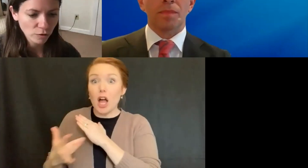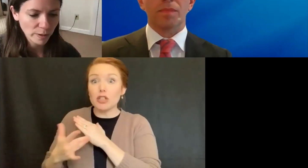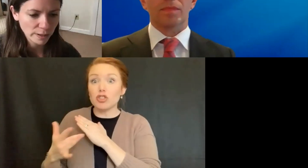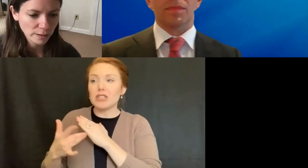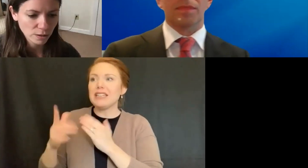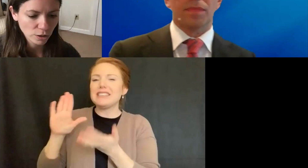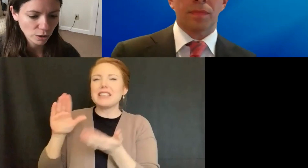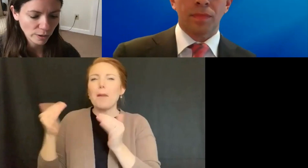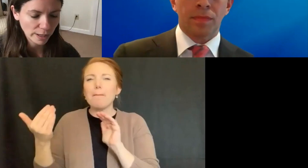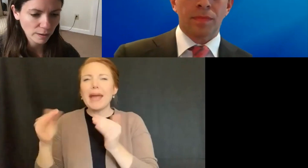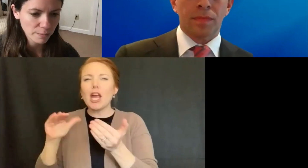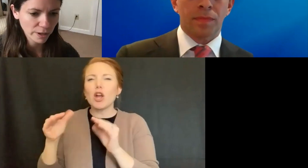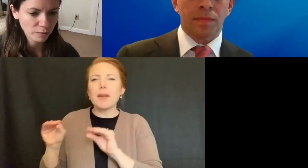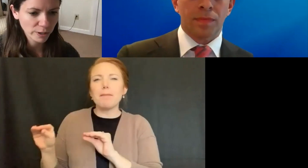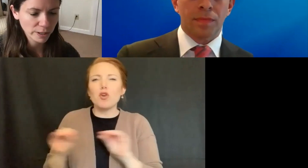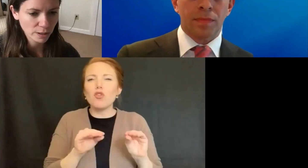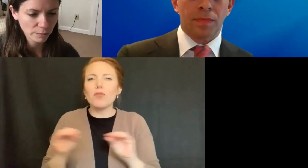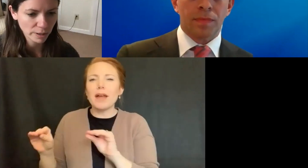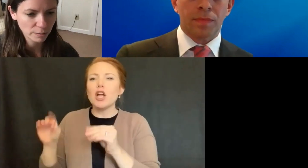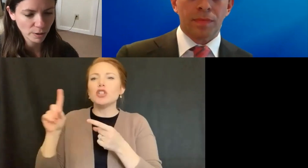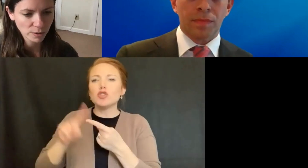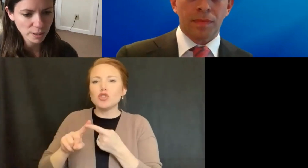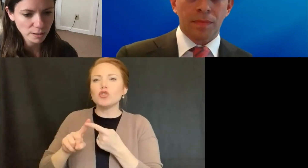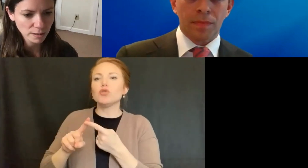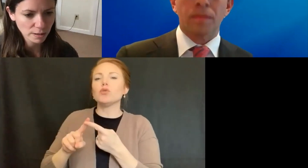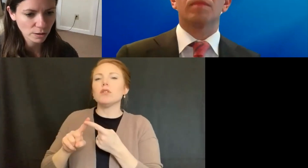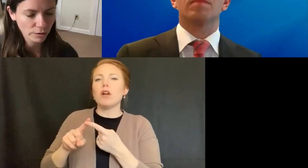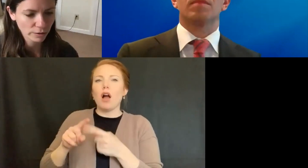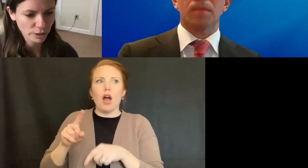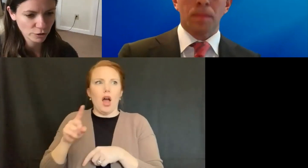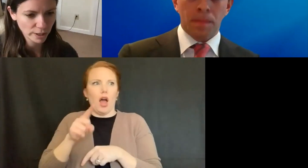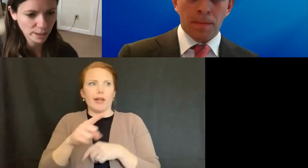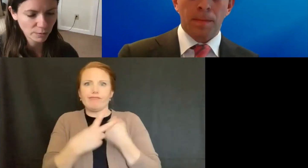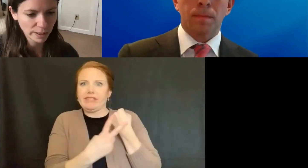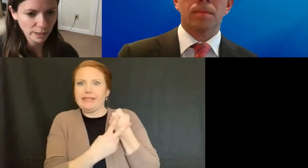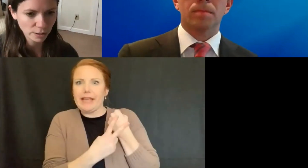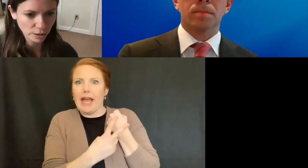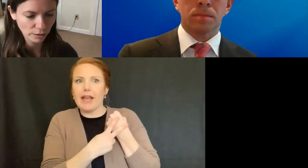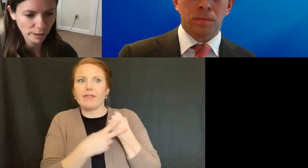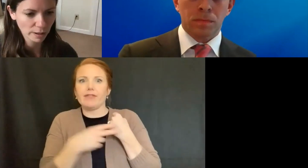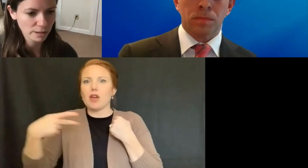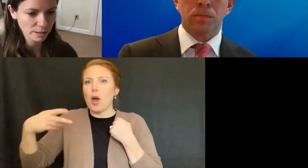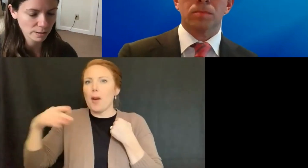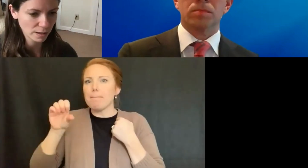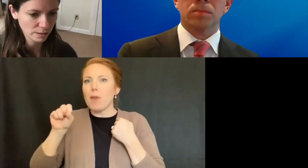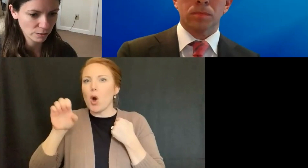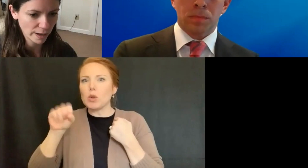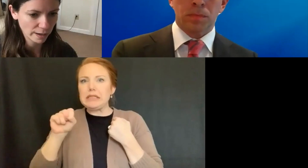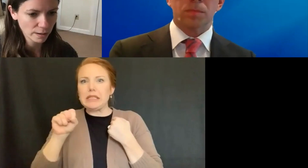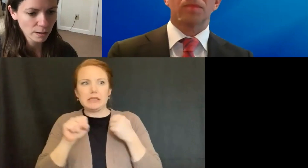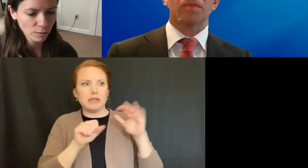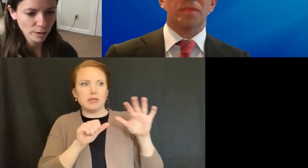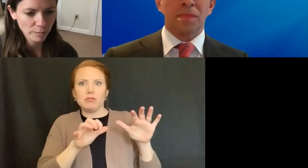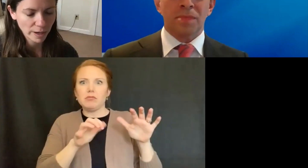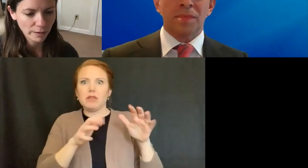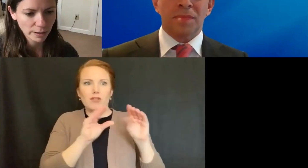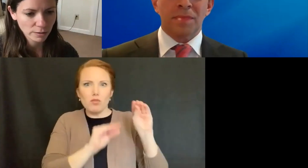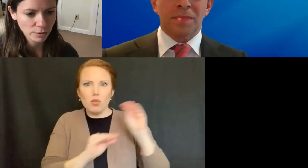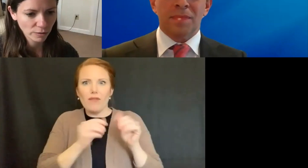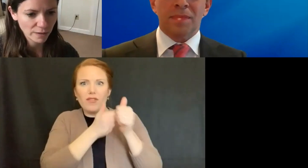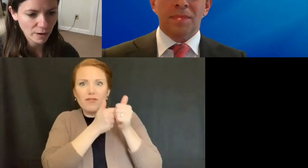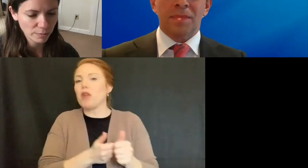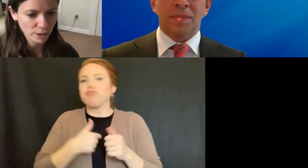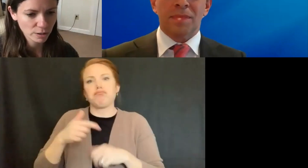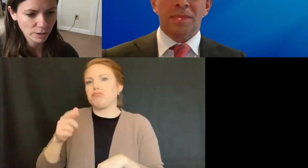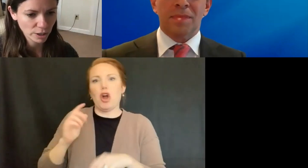comparing movements to a library of predetermined poses. And so they're restricted in what they can do. And ours does not do that. We're comparing